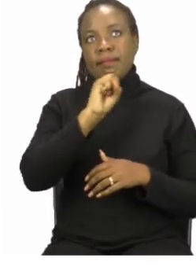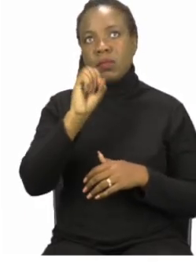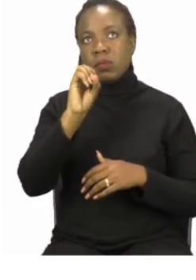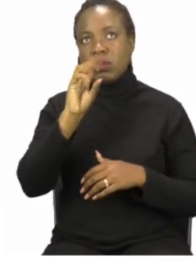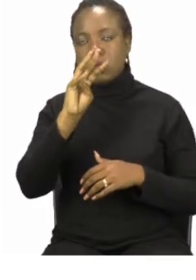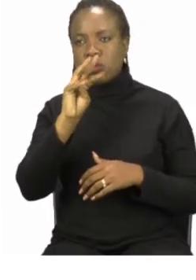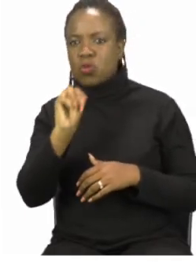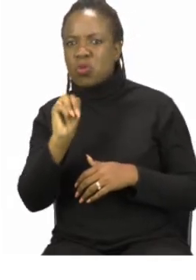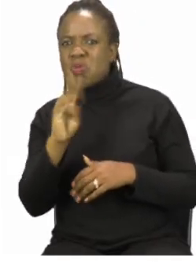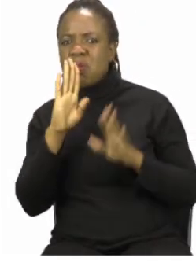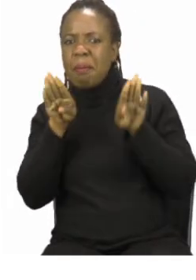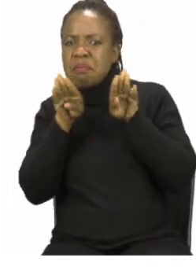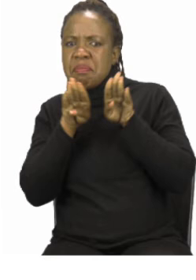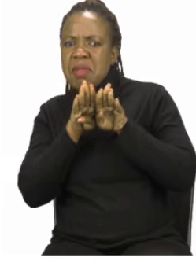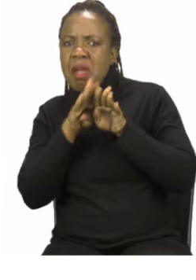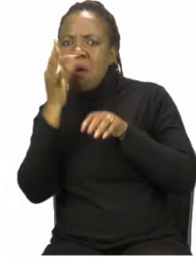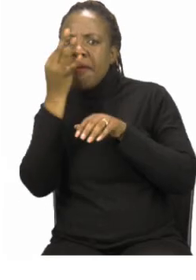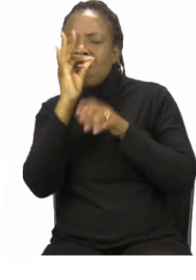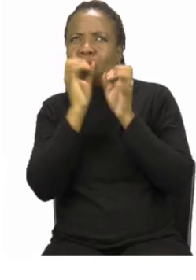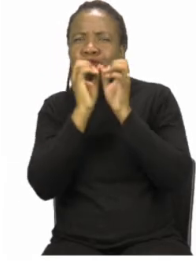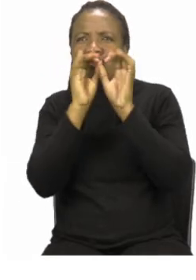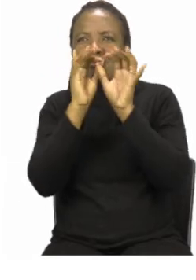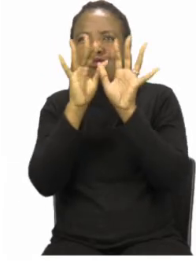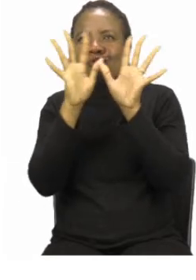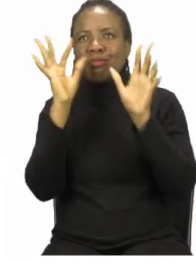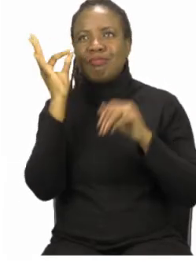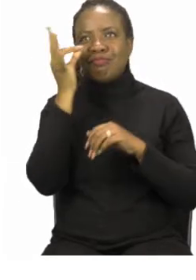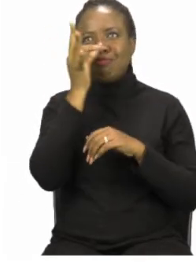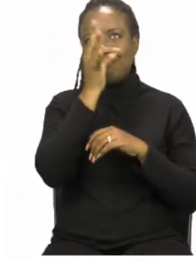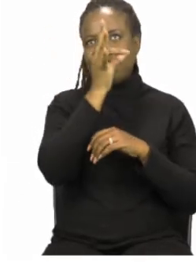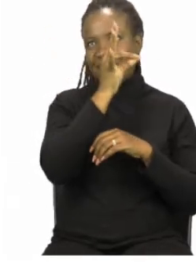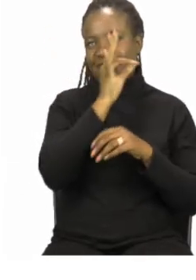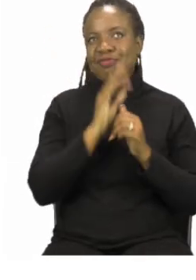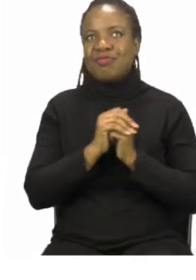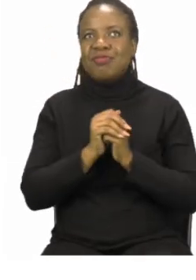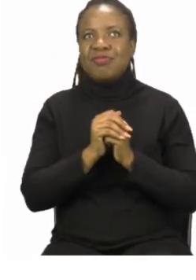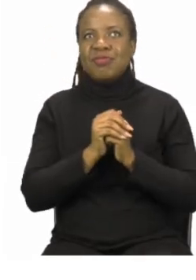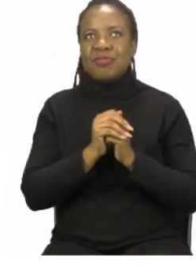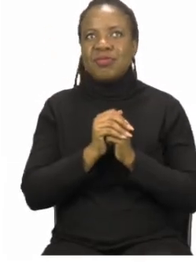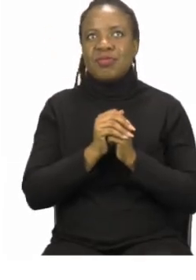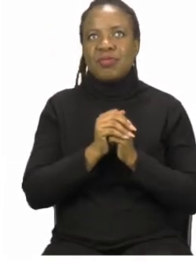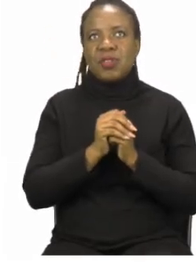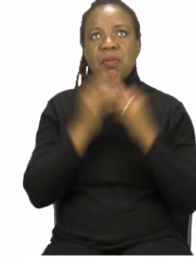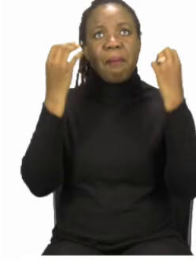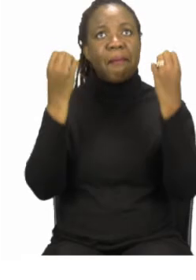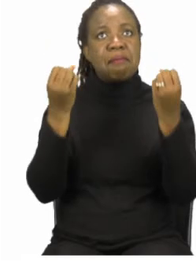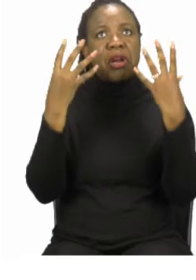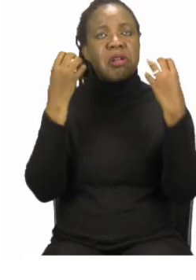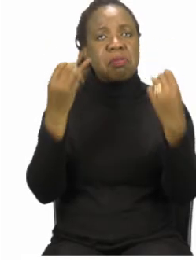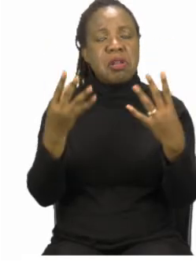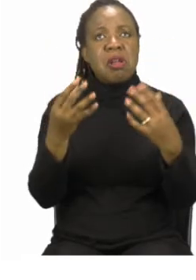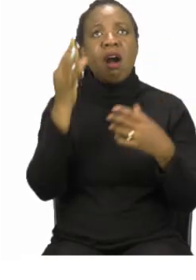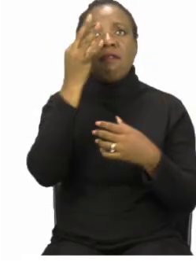So, one flower can blossom, but then we can use the word grow. When there are many flowers, we can use